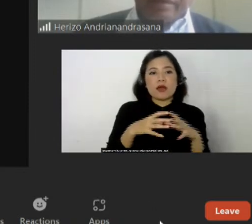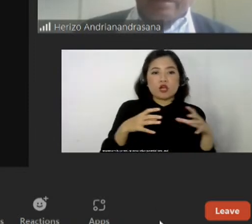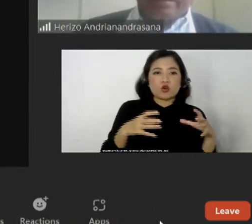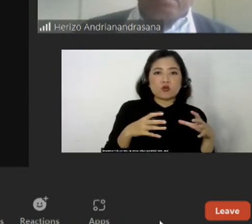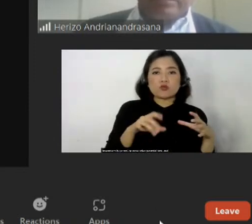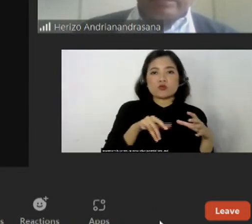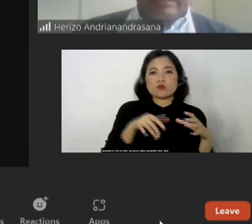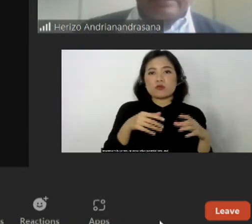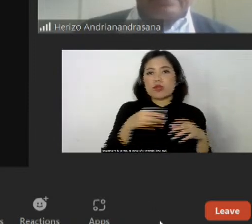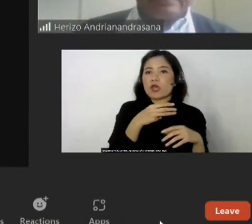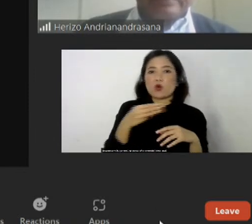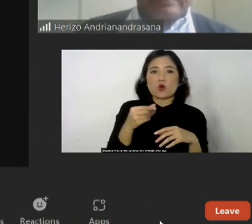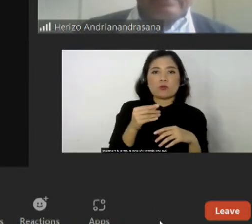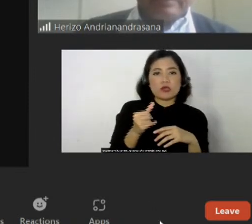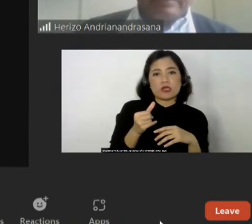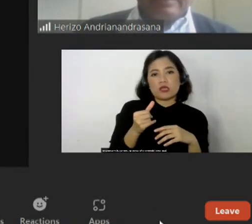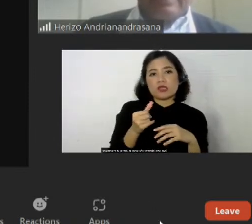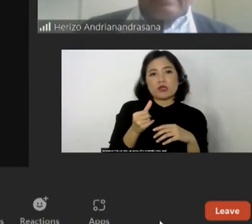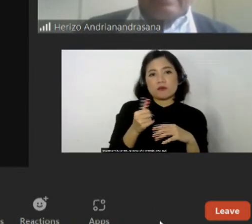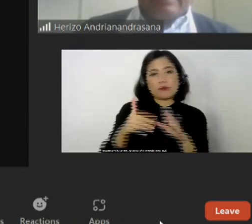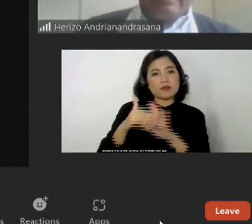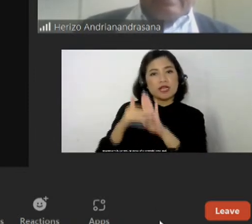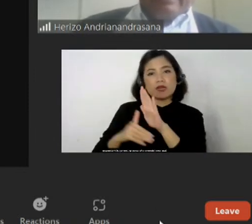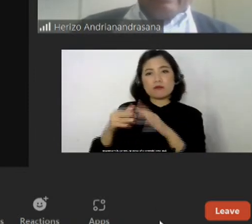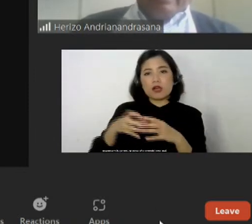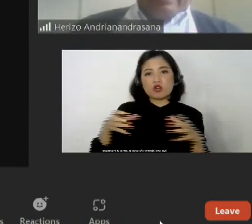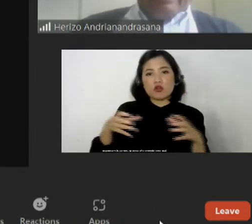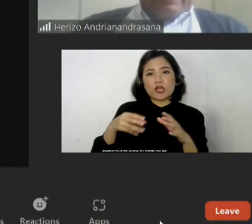microeconomics policies.